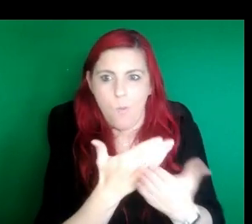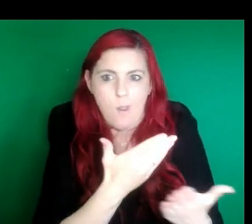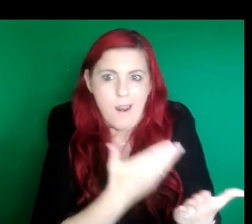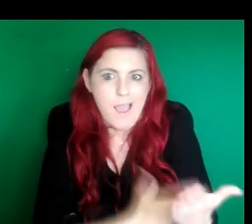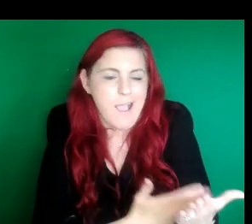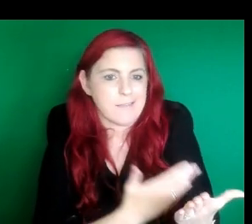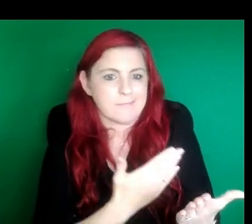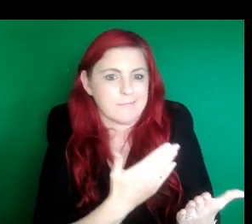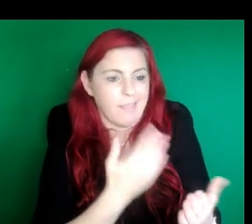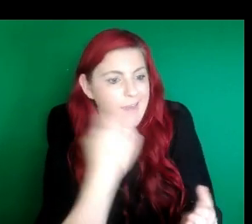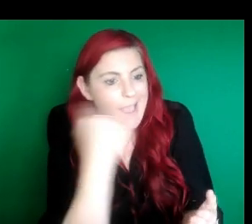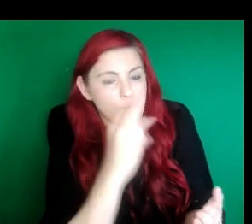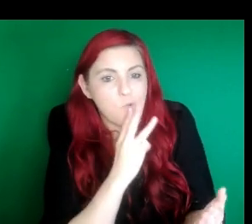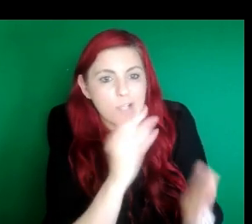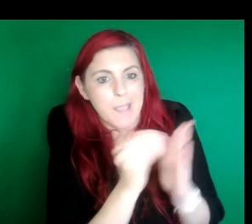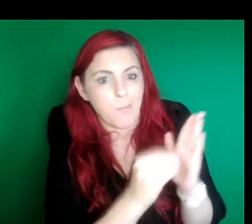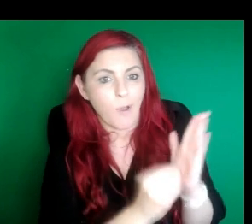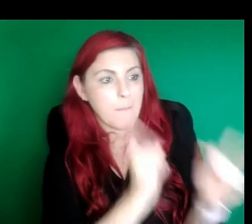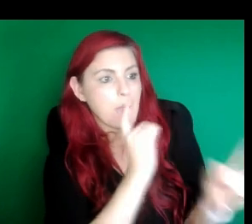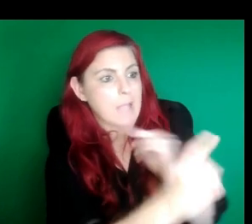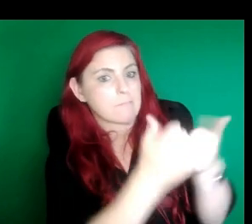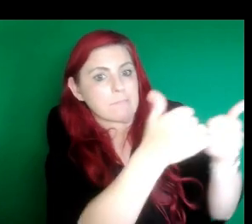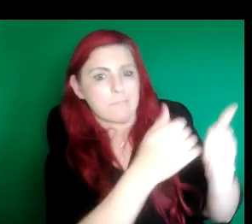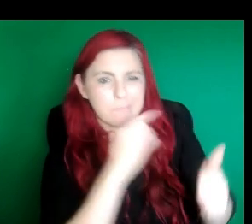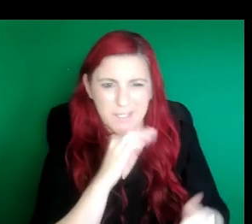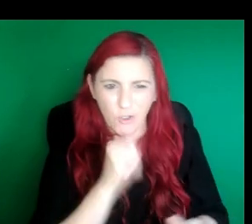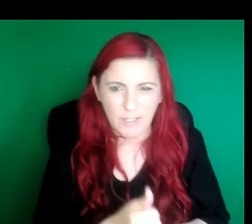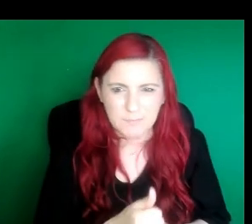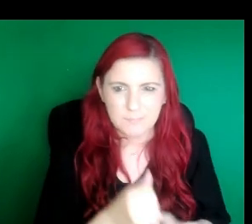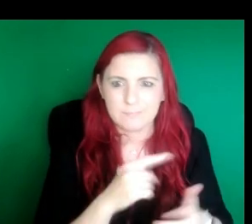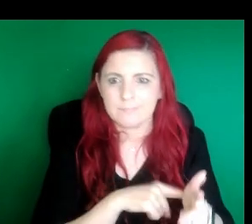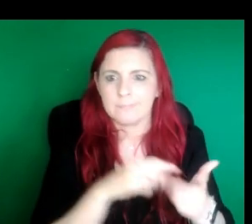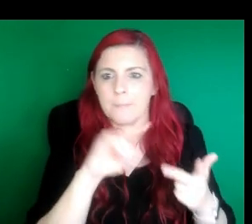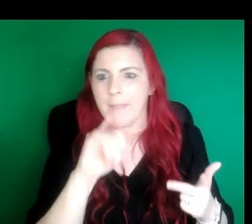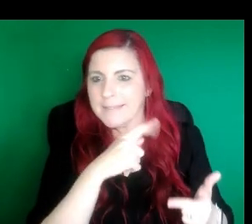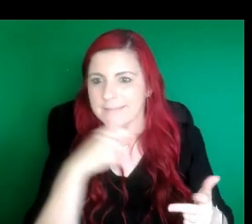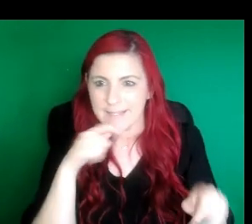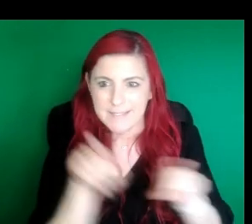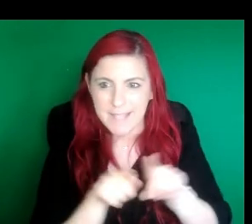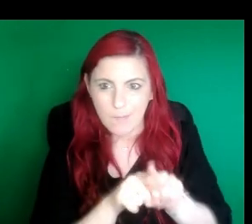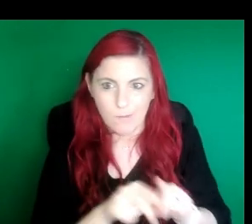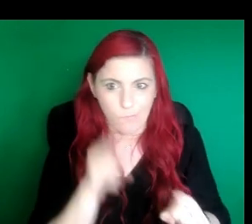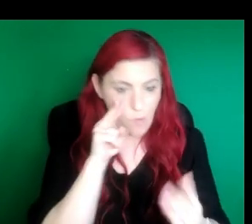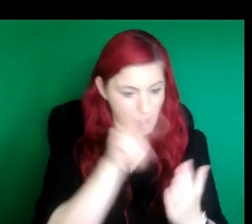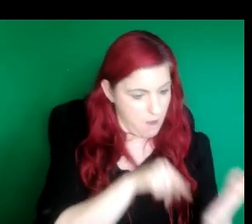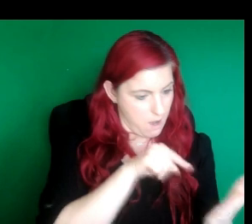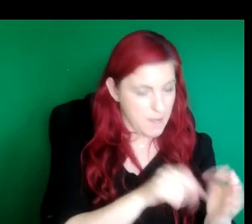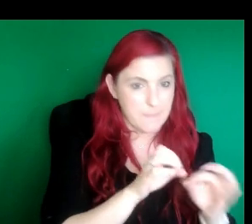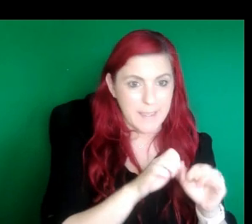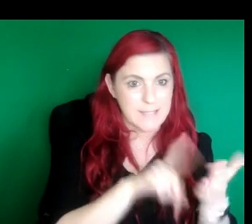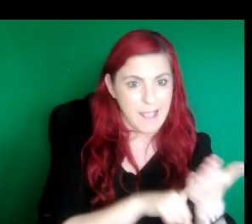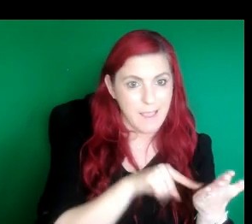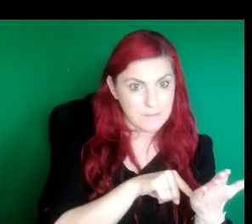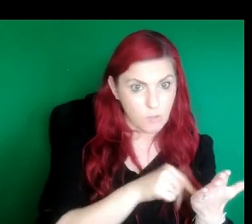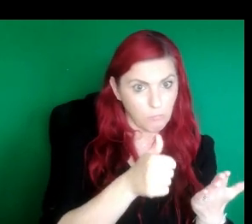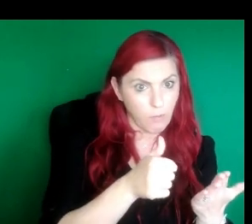on paper. They get passed, but they don't change anything. Megan said the same. You know, if you look at the law now, we can say that there's a British Sign Language Act, but that's just